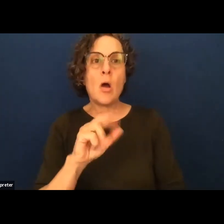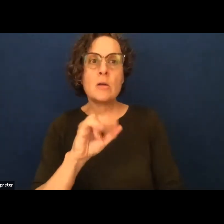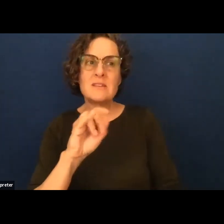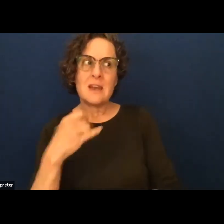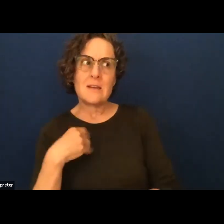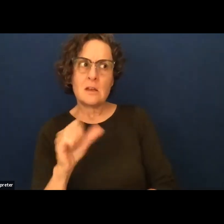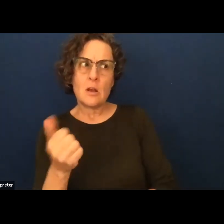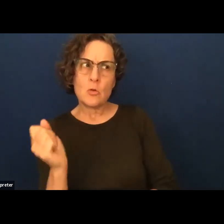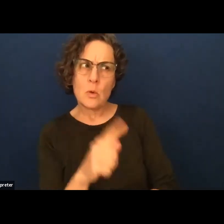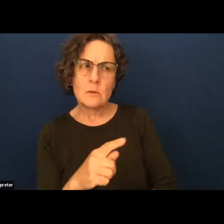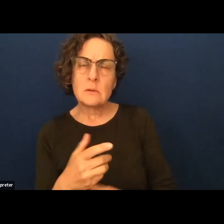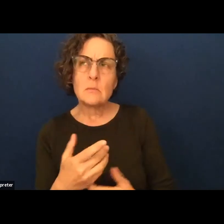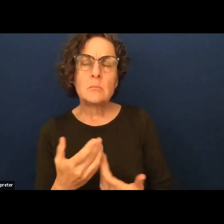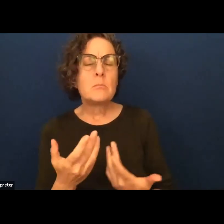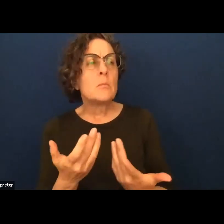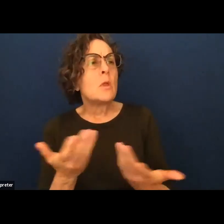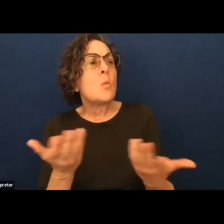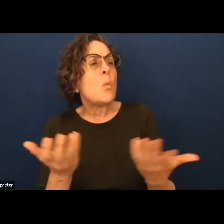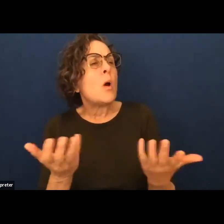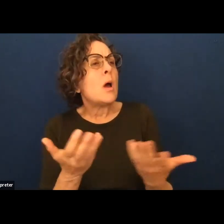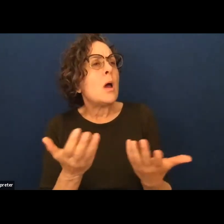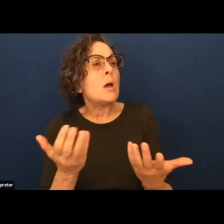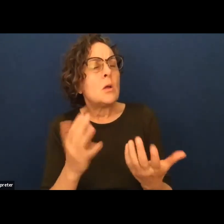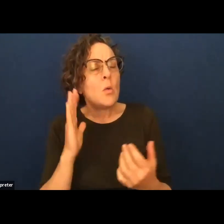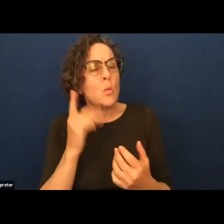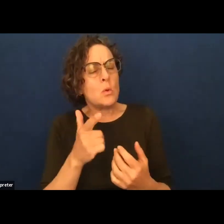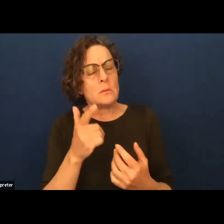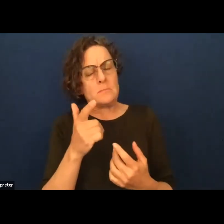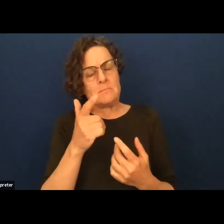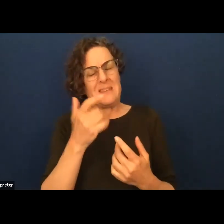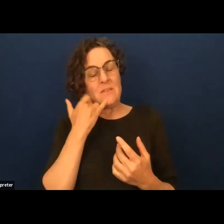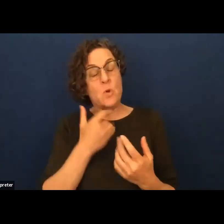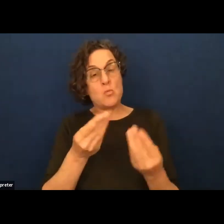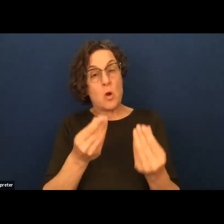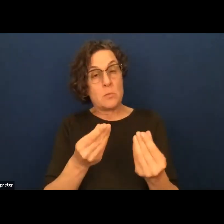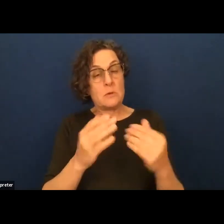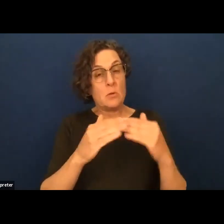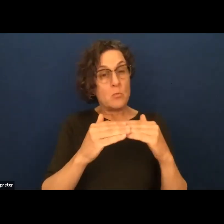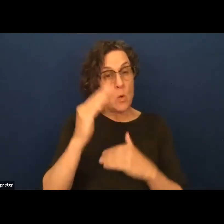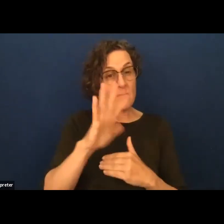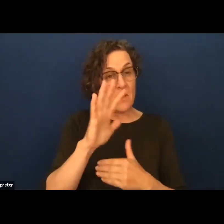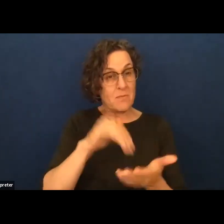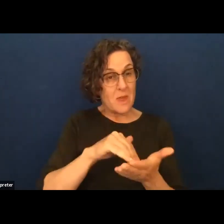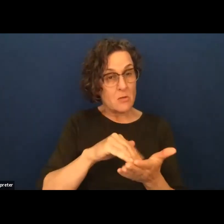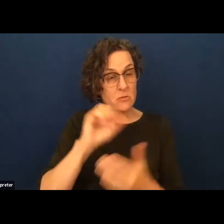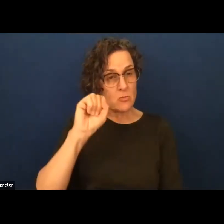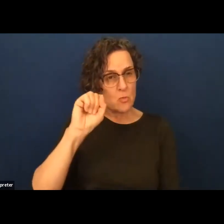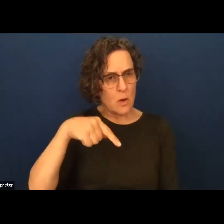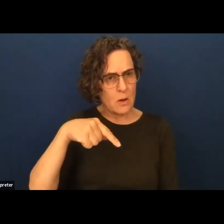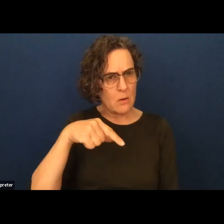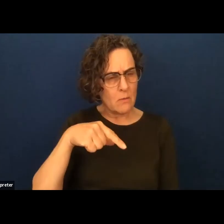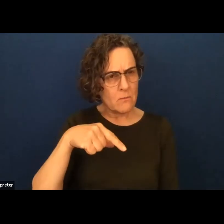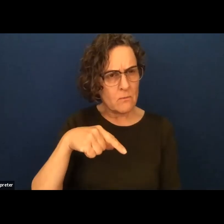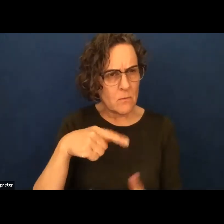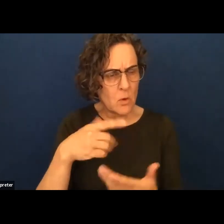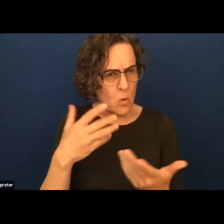special circumstances associated with a property that is over 5,000 square feet? I think